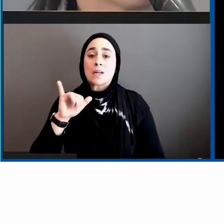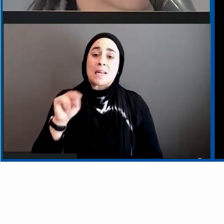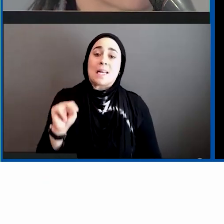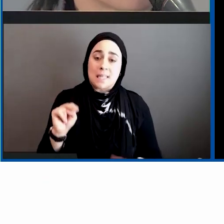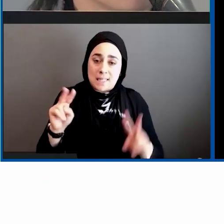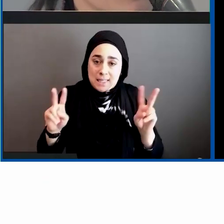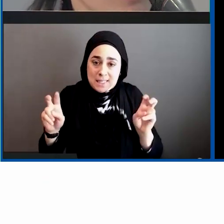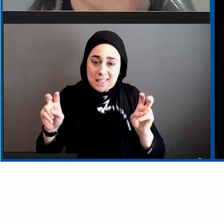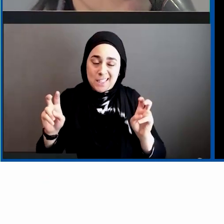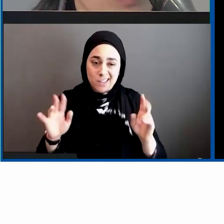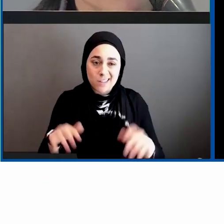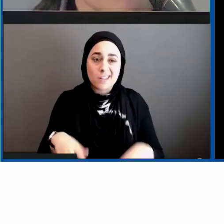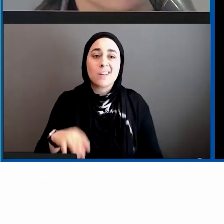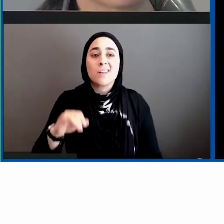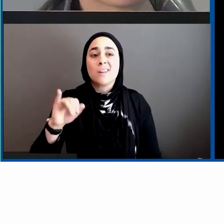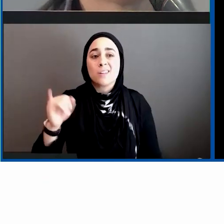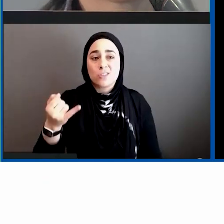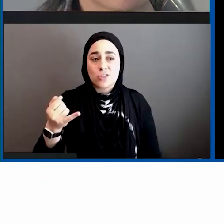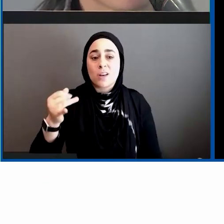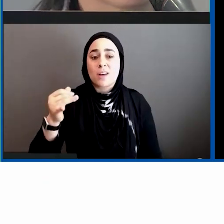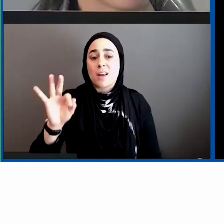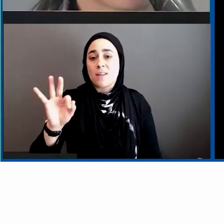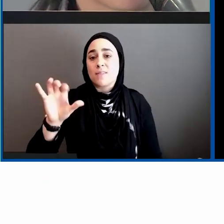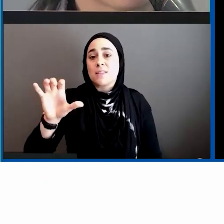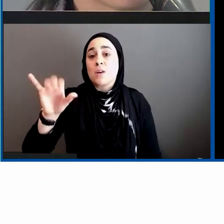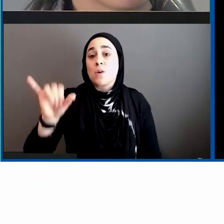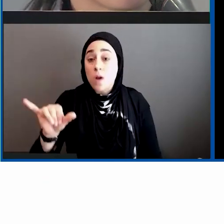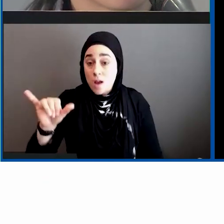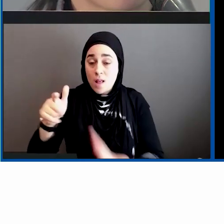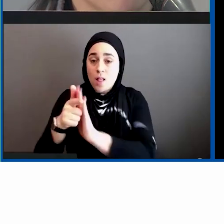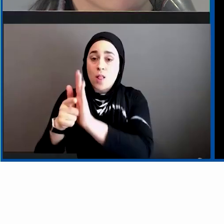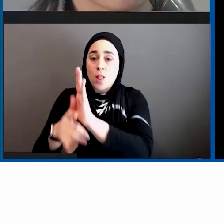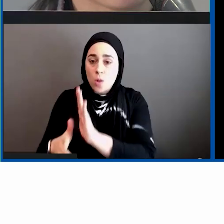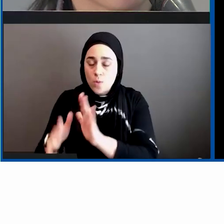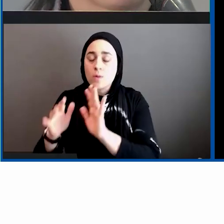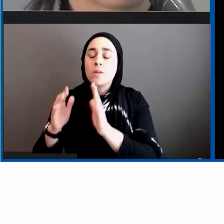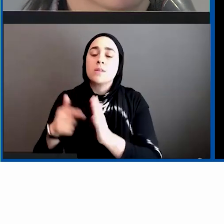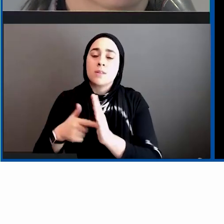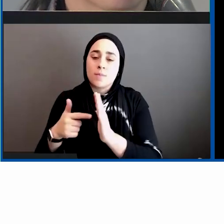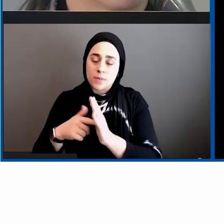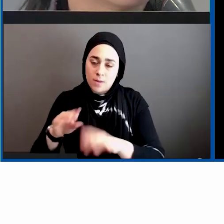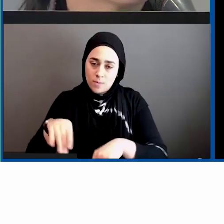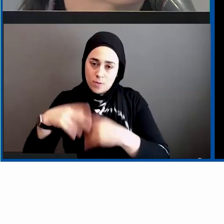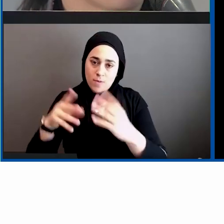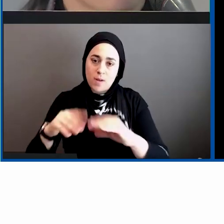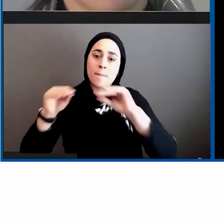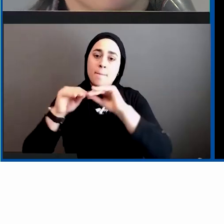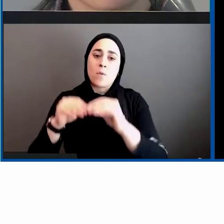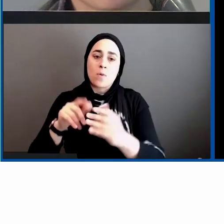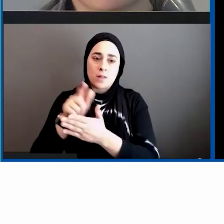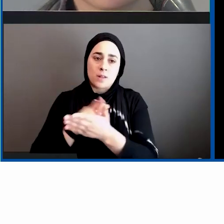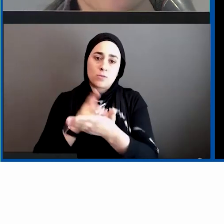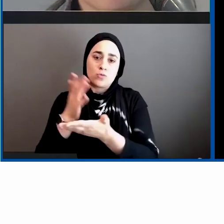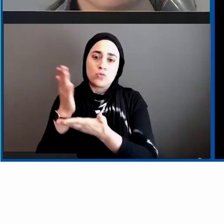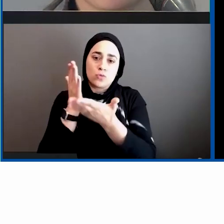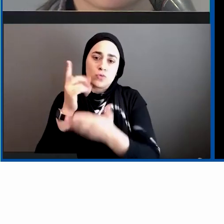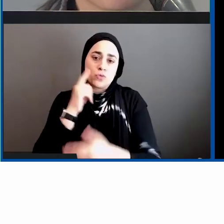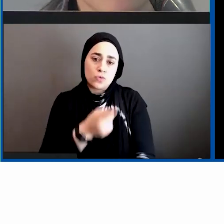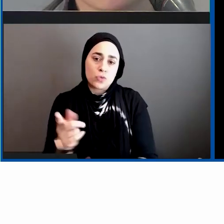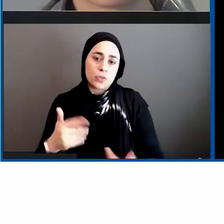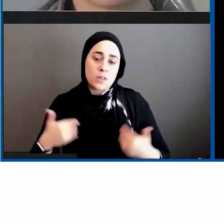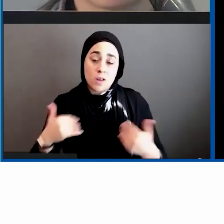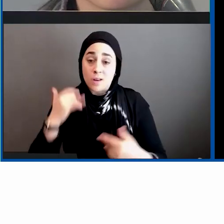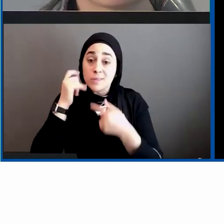we have like JFCY lawyers sometimes give extra legal services to those young people. So if they're like having trouble